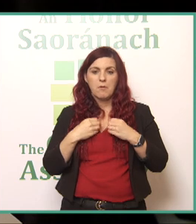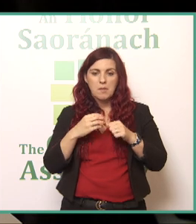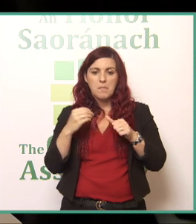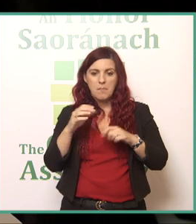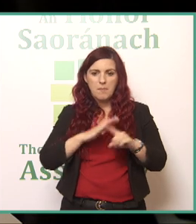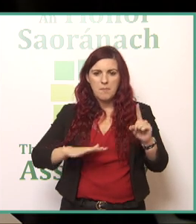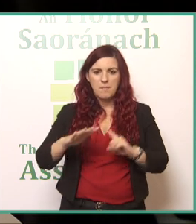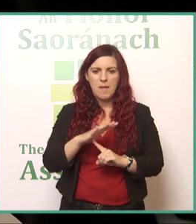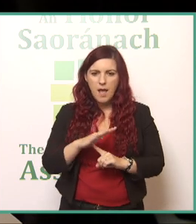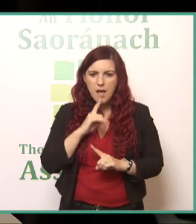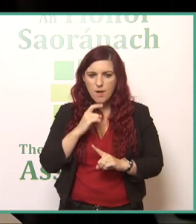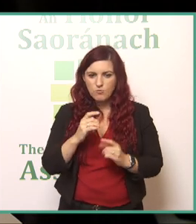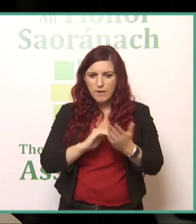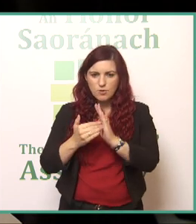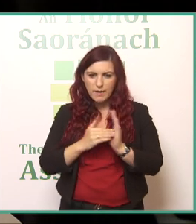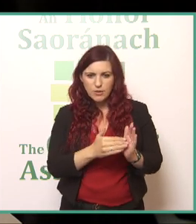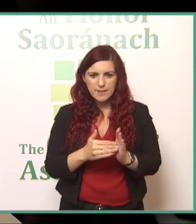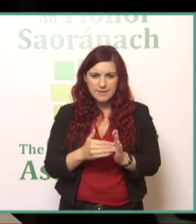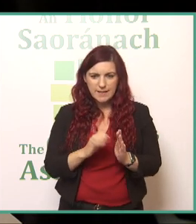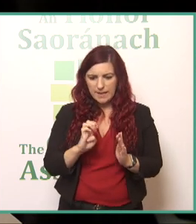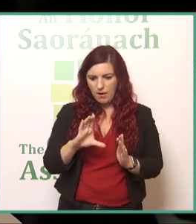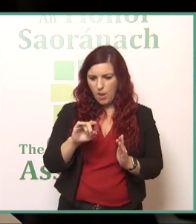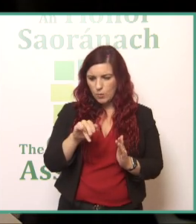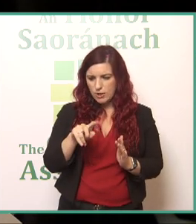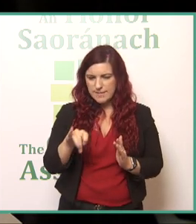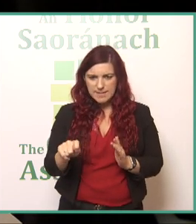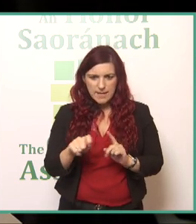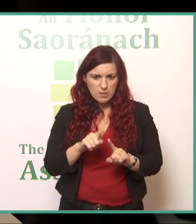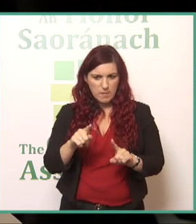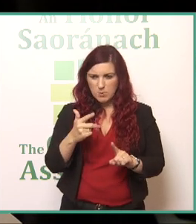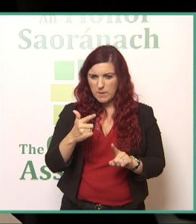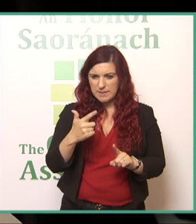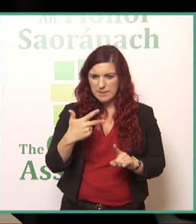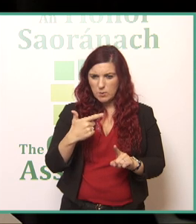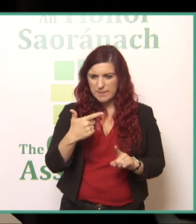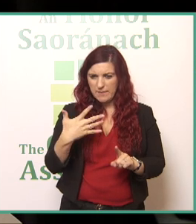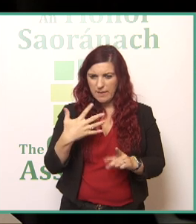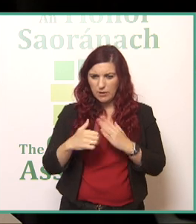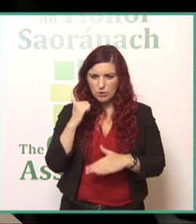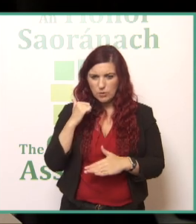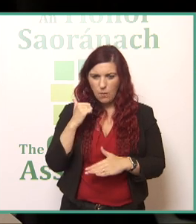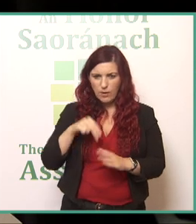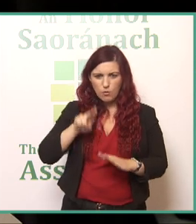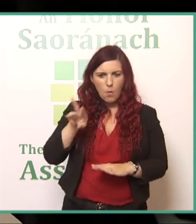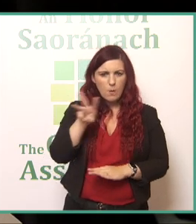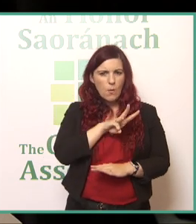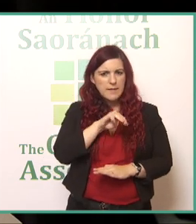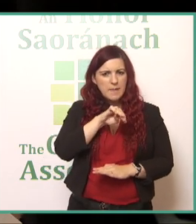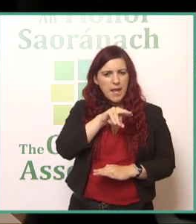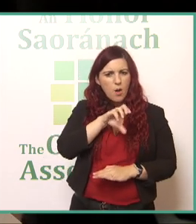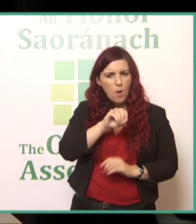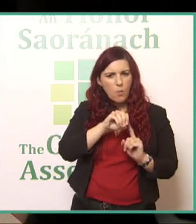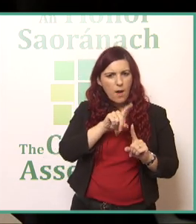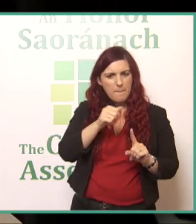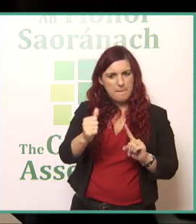restoration ecologist. I started working on restoration 25 years ago in Northwest Mayo, when restoration